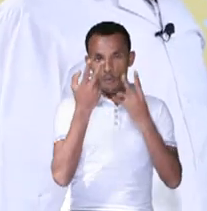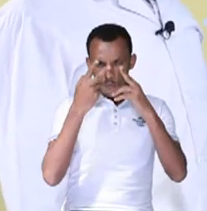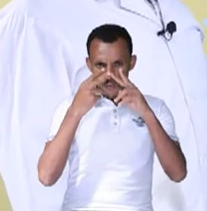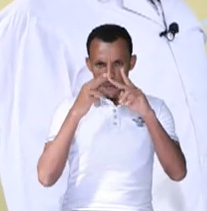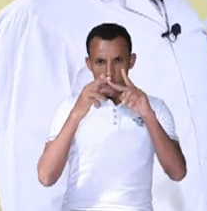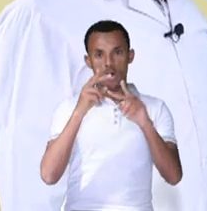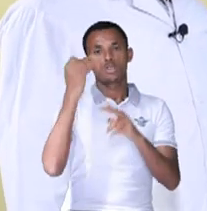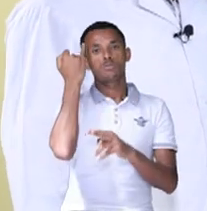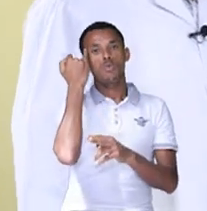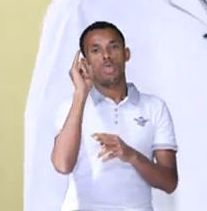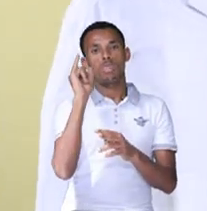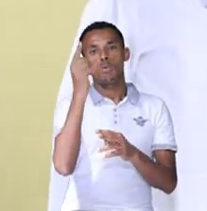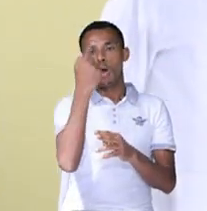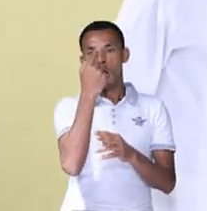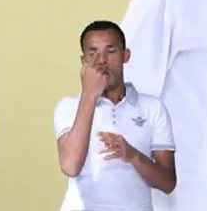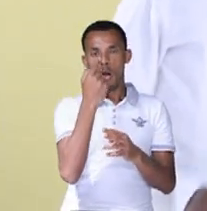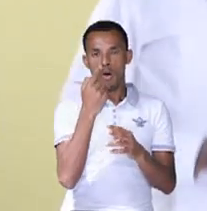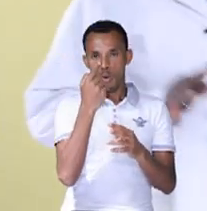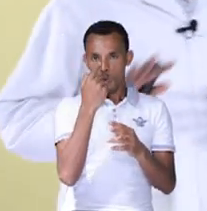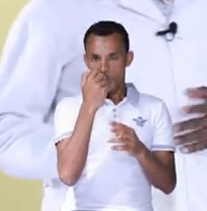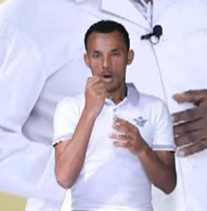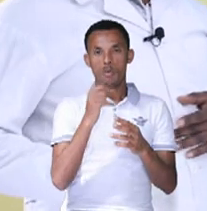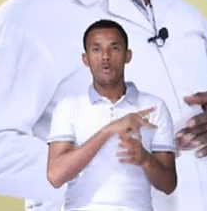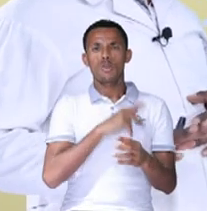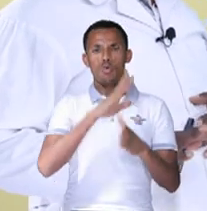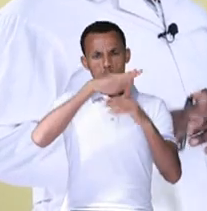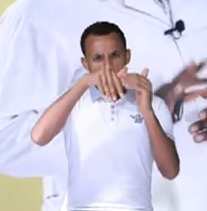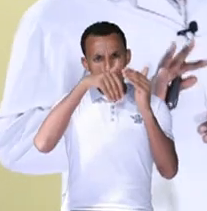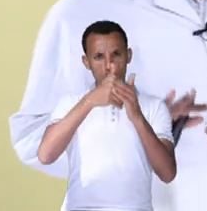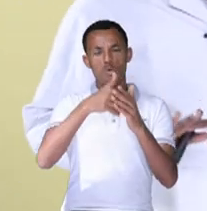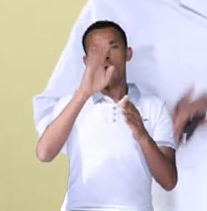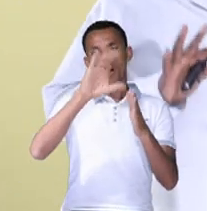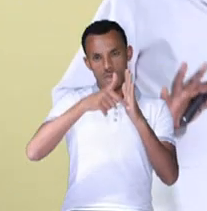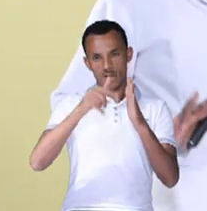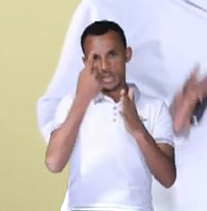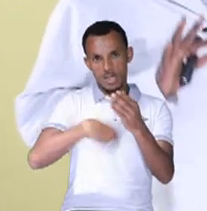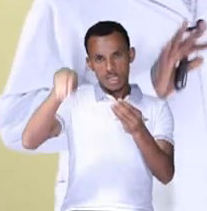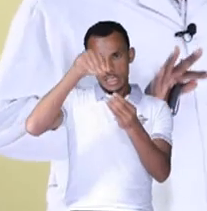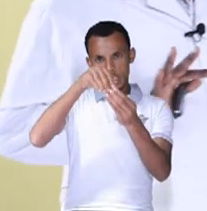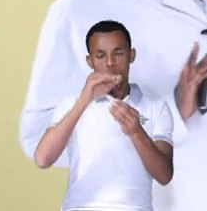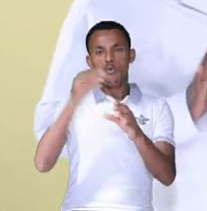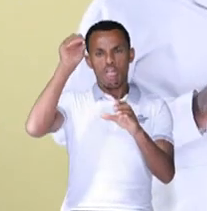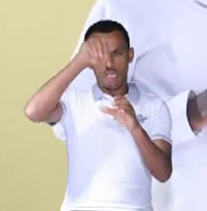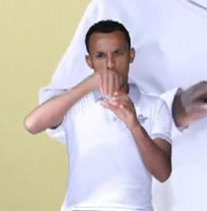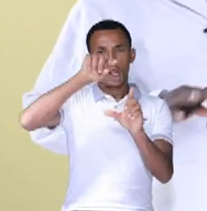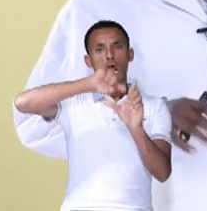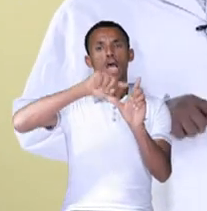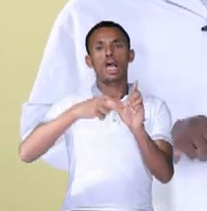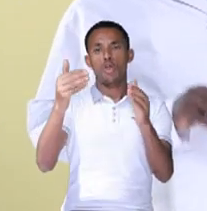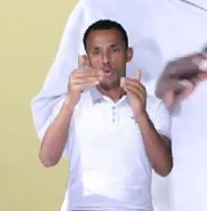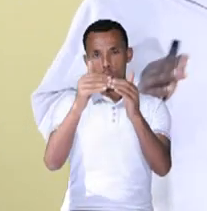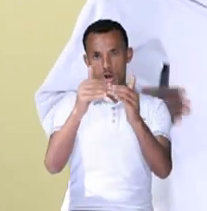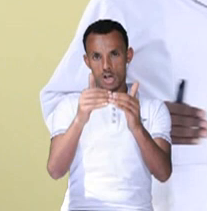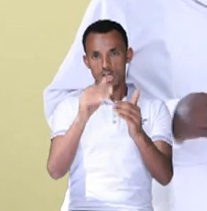point. One common property of all quadrilateral, that the sum of all their interior angles are equal